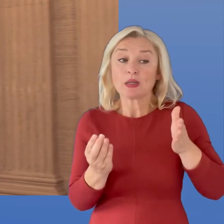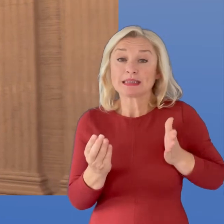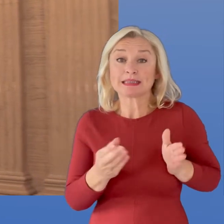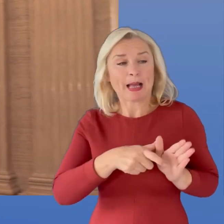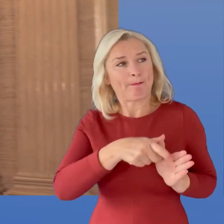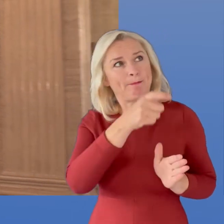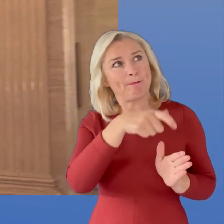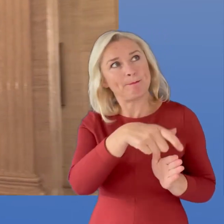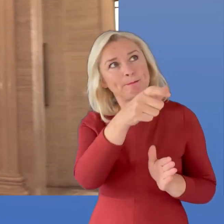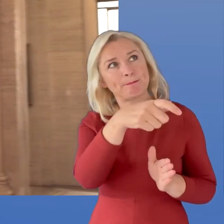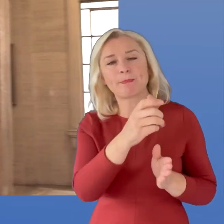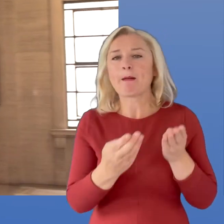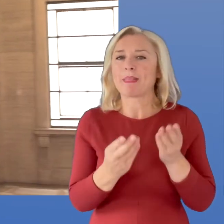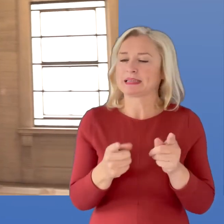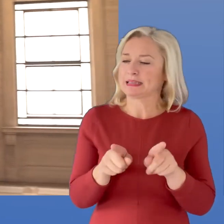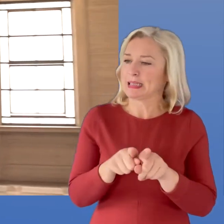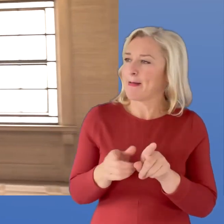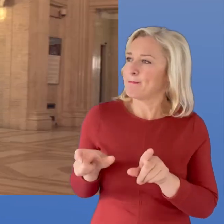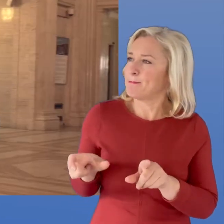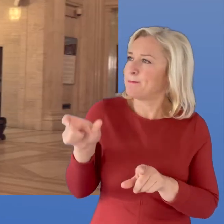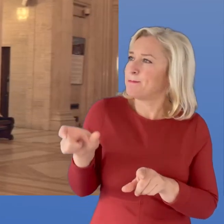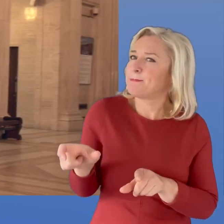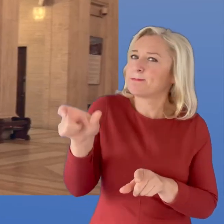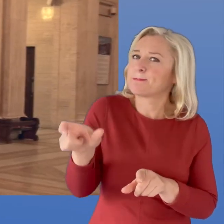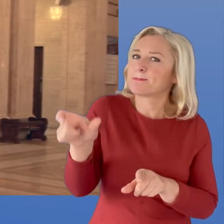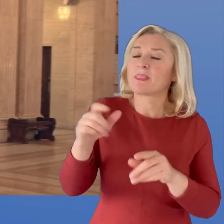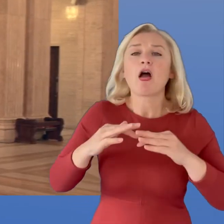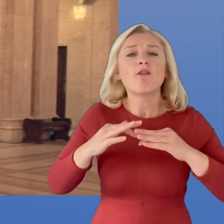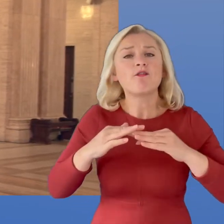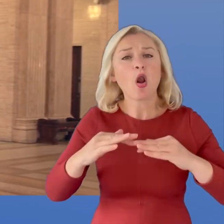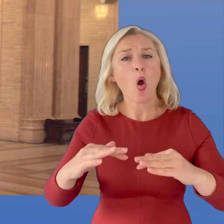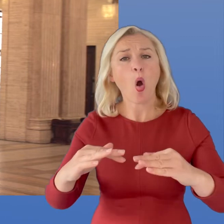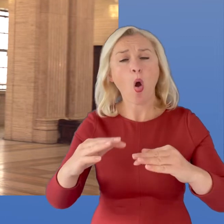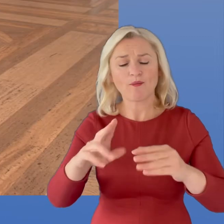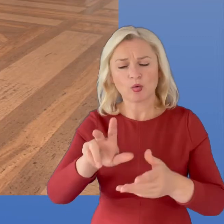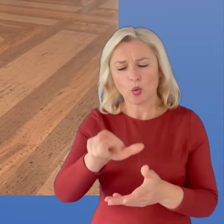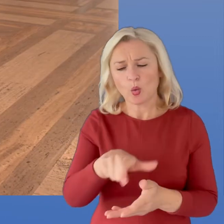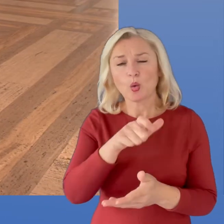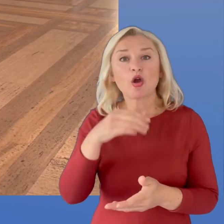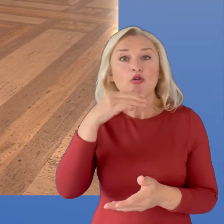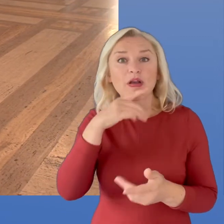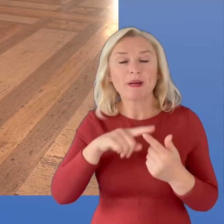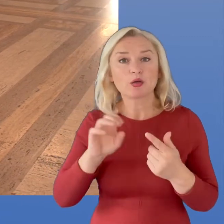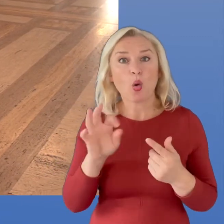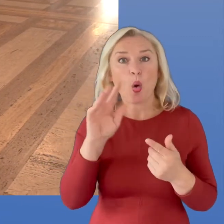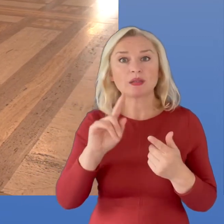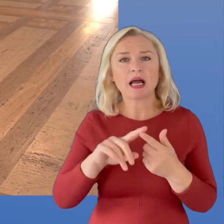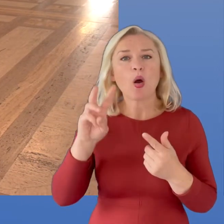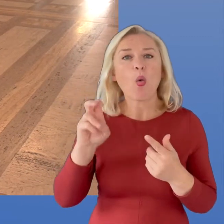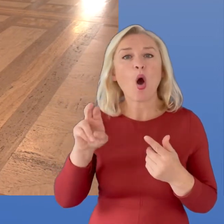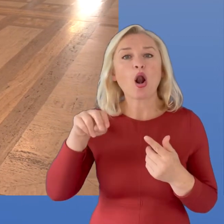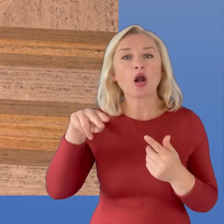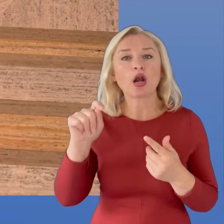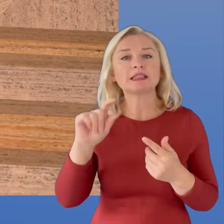demonstrated throughout, with the pillars and carvings on one side of the Great Hall mirrored on the other side. The floor is made from swathes of